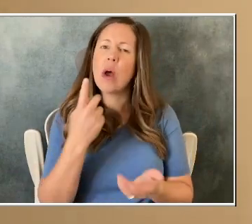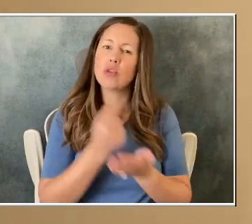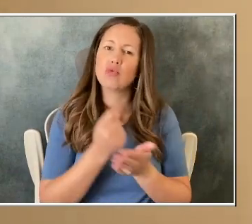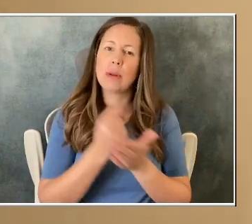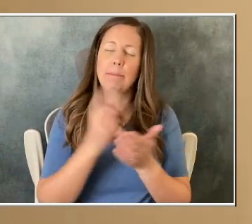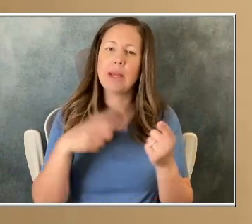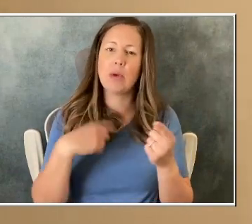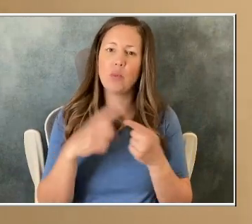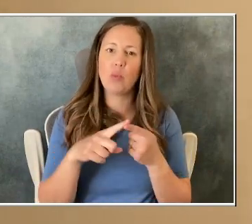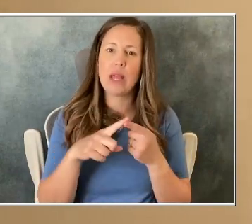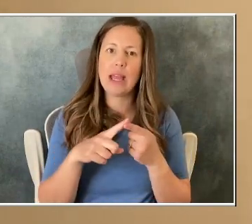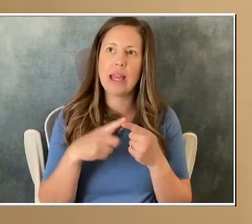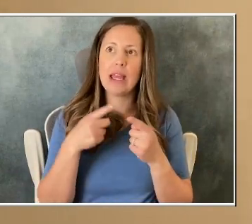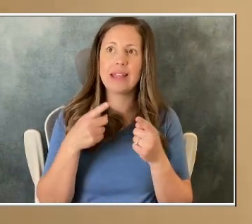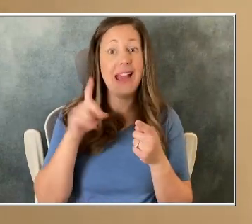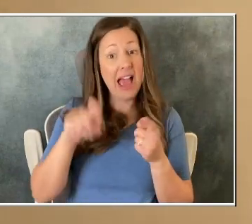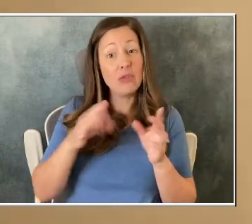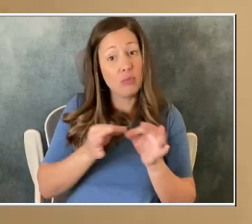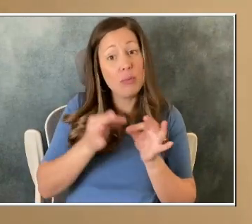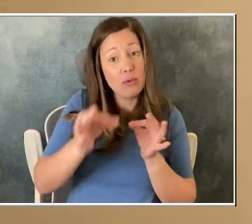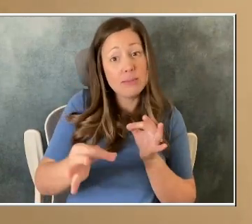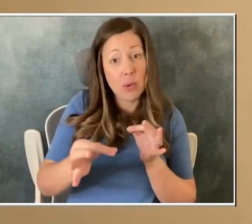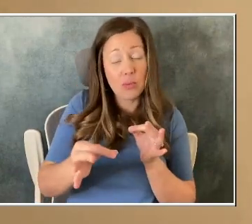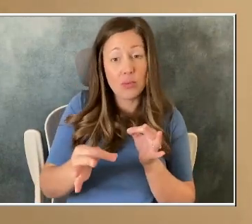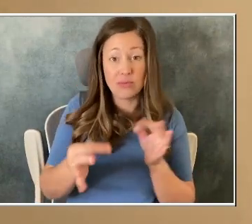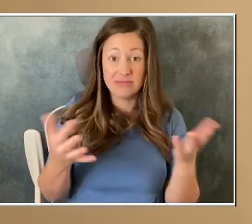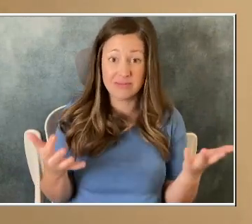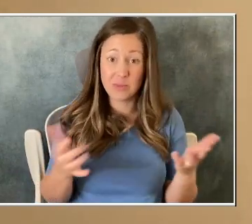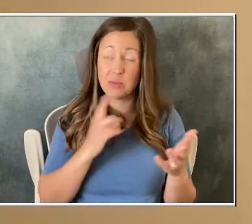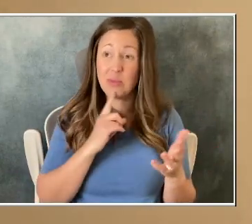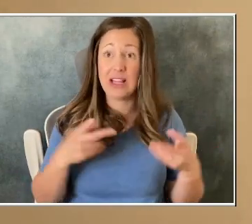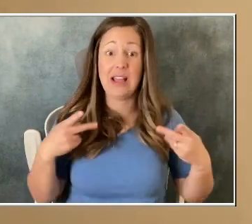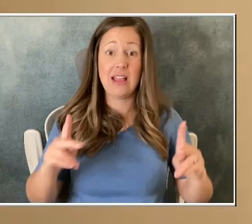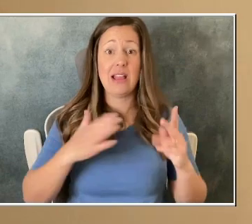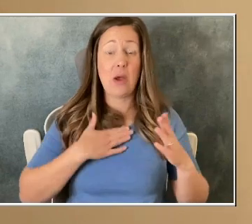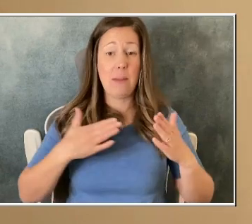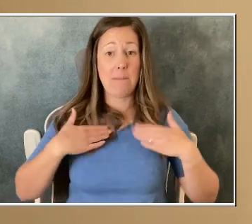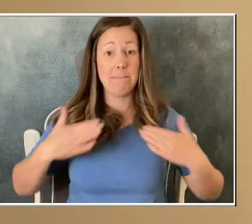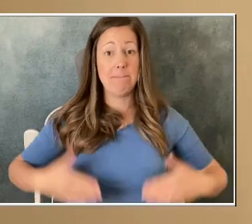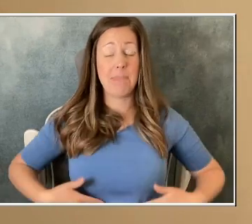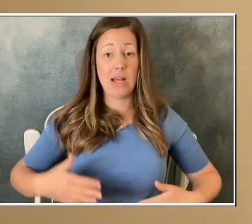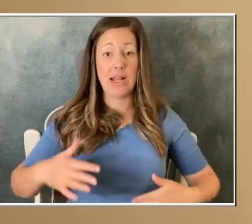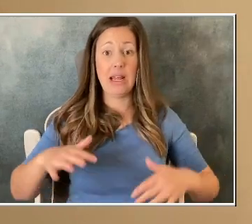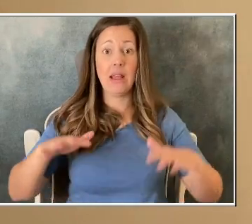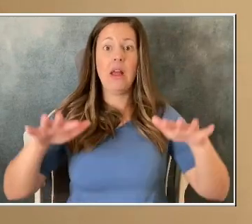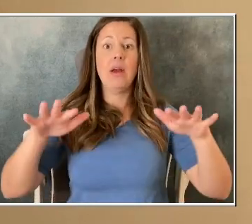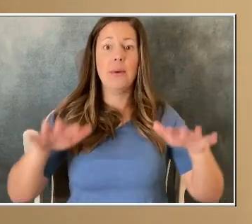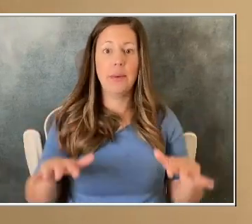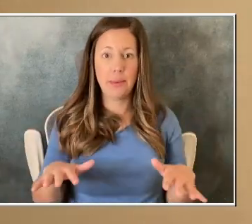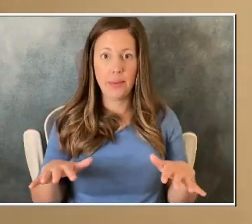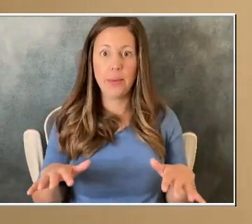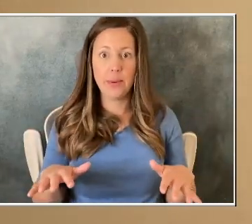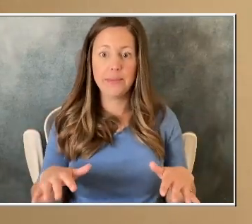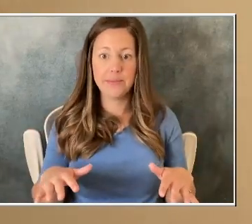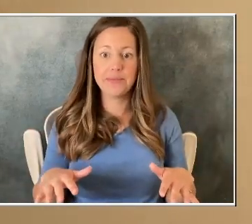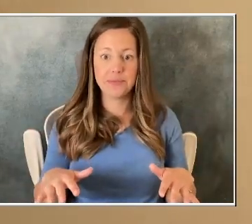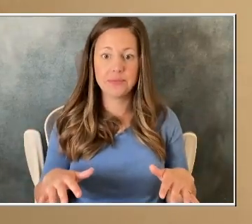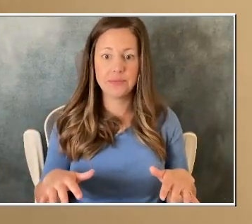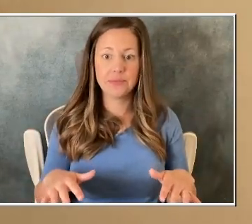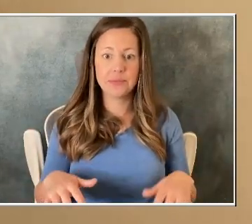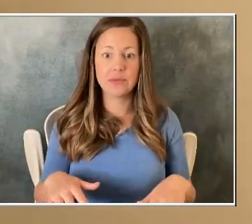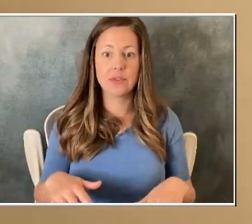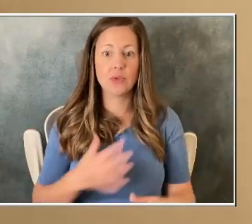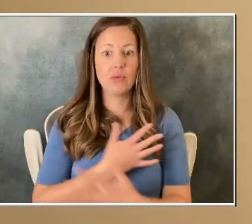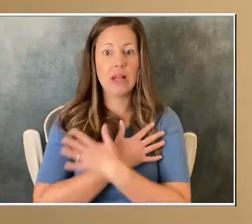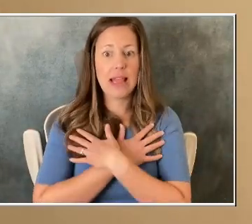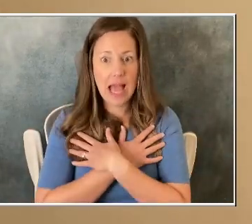that was postponed just to allow my body to kind of take a deep breath,